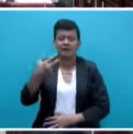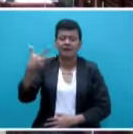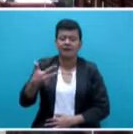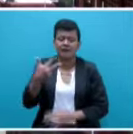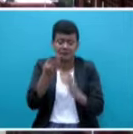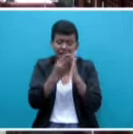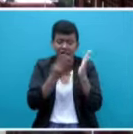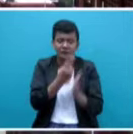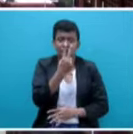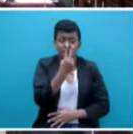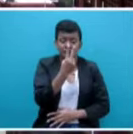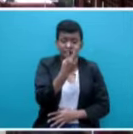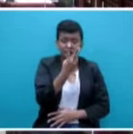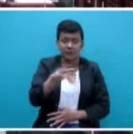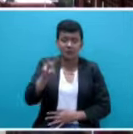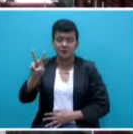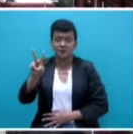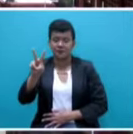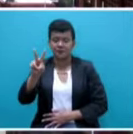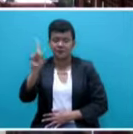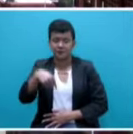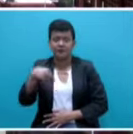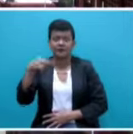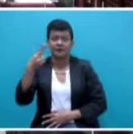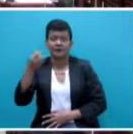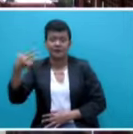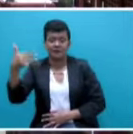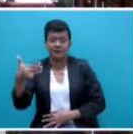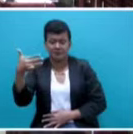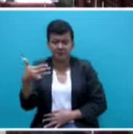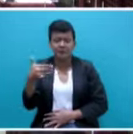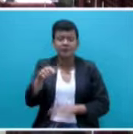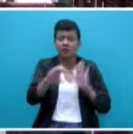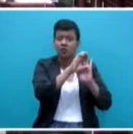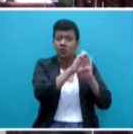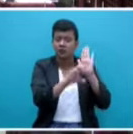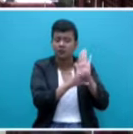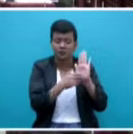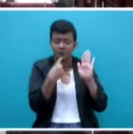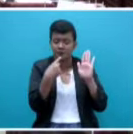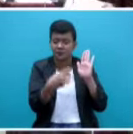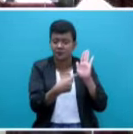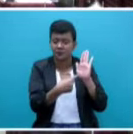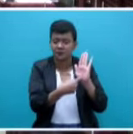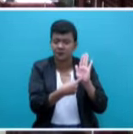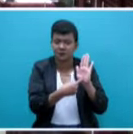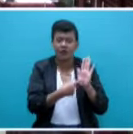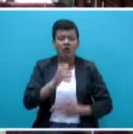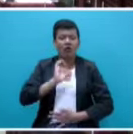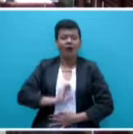2018, the Code of Conduct Bill 2018, Bill number 33 of